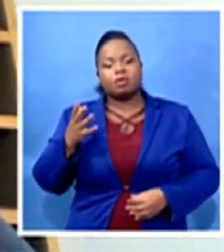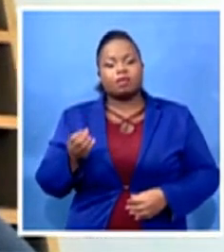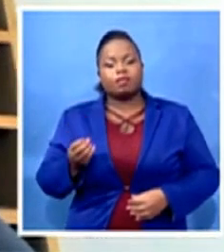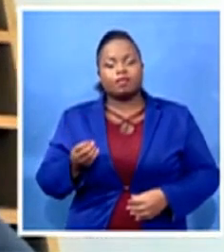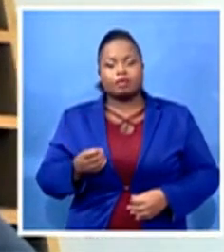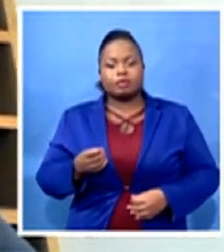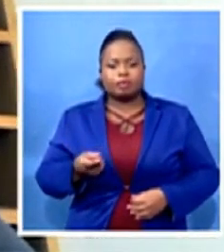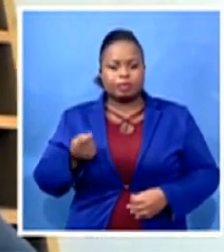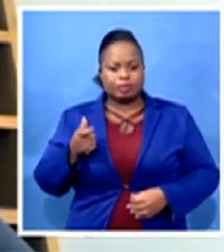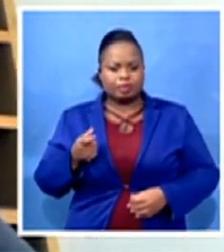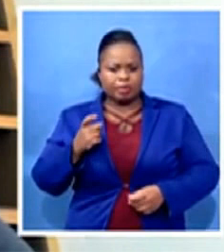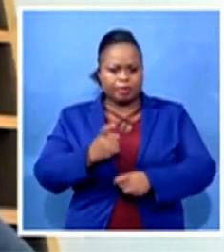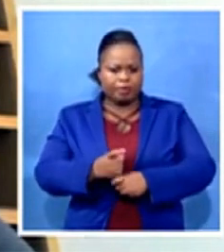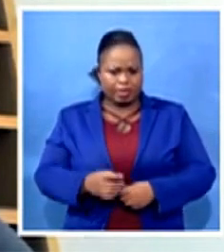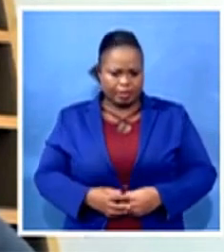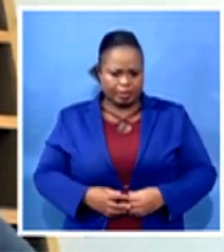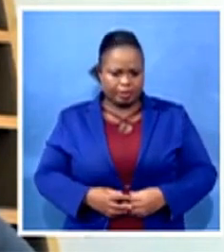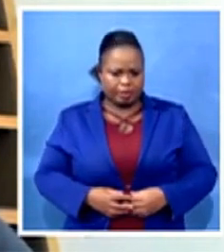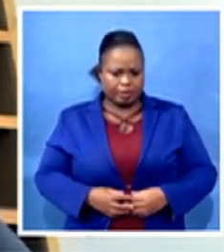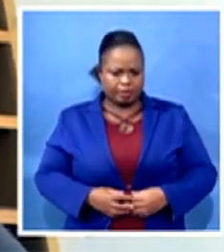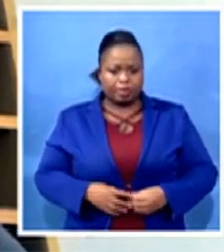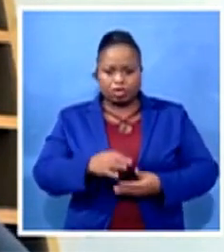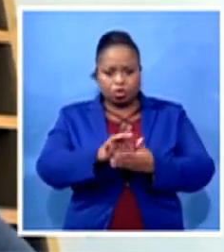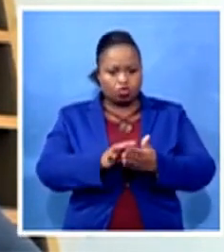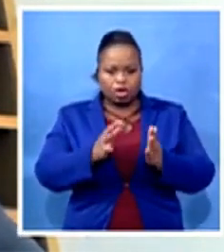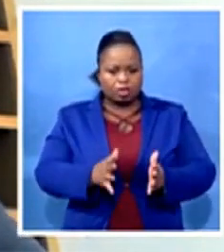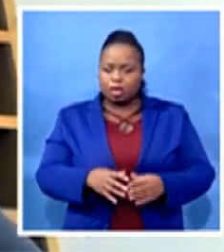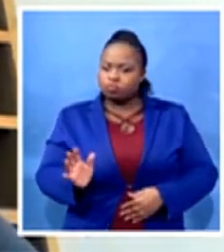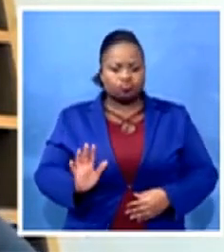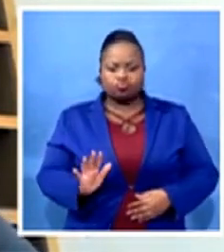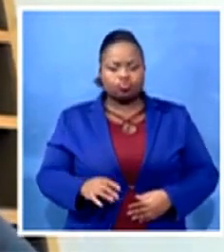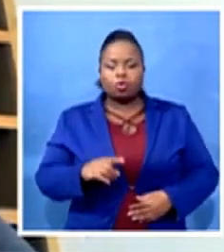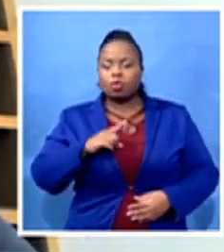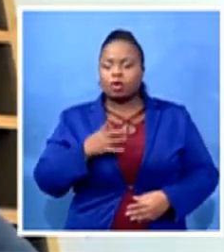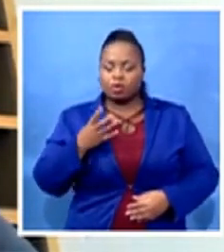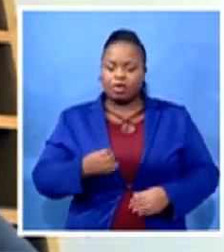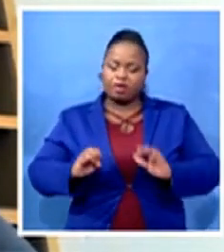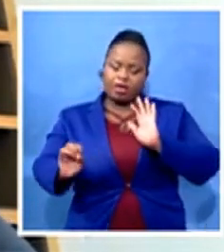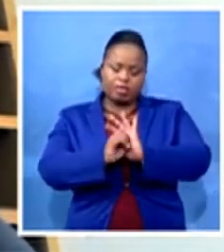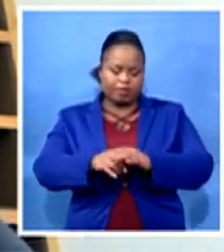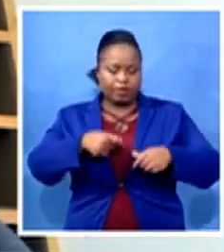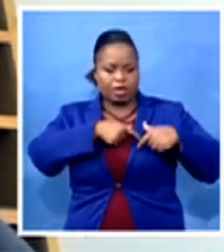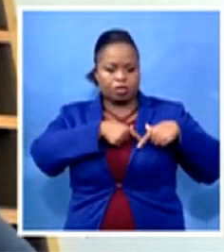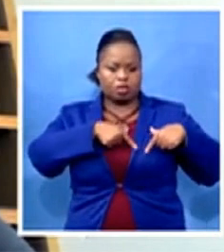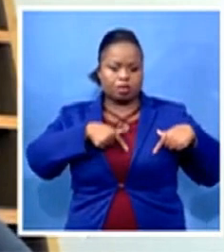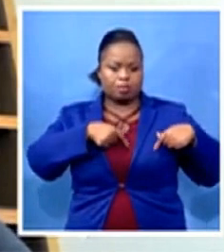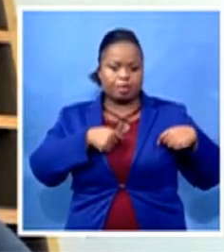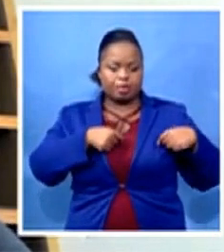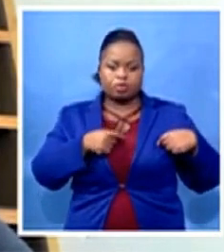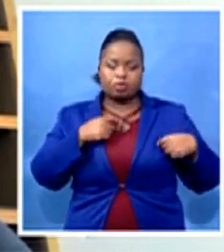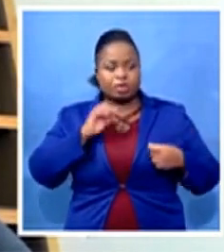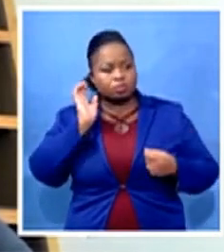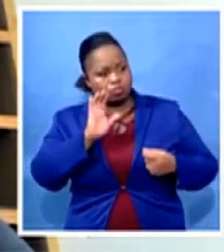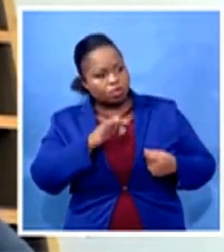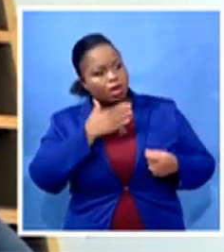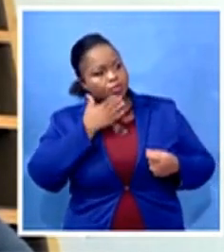don't use contractors, they have identification. So our residents must request identification. For City Power, yes, we